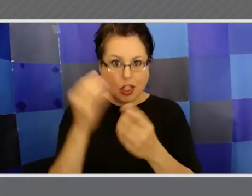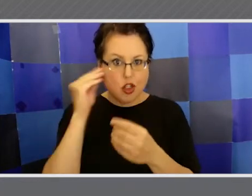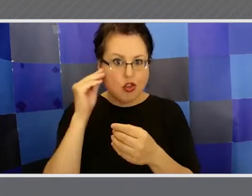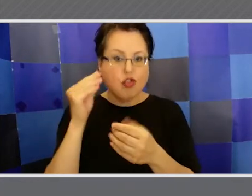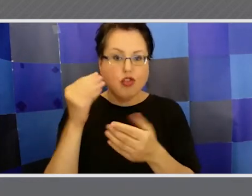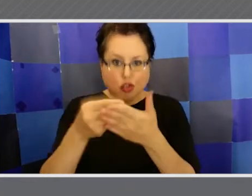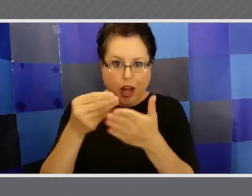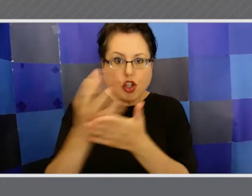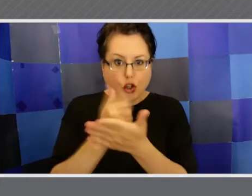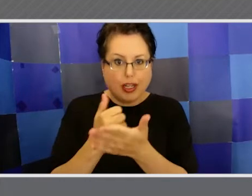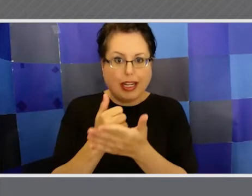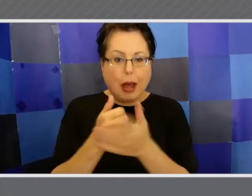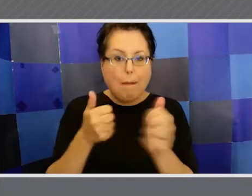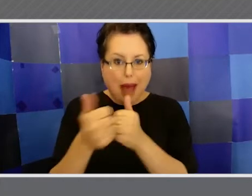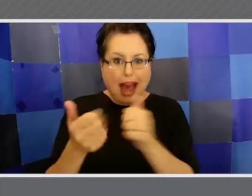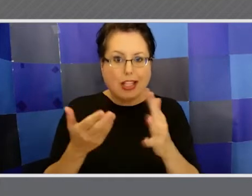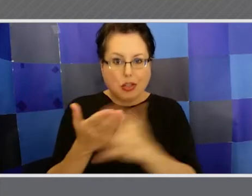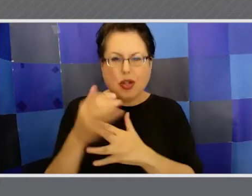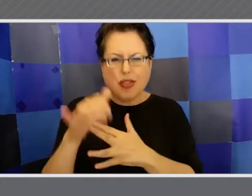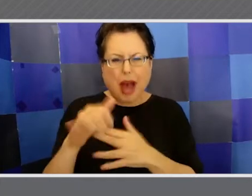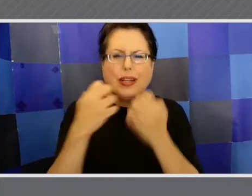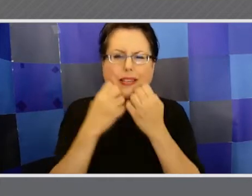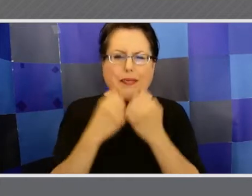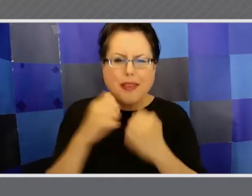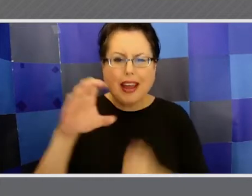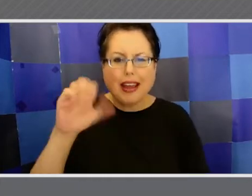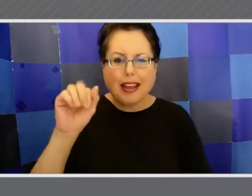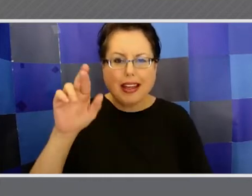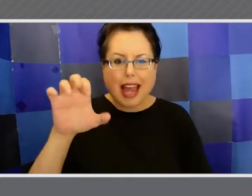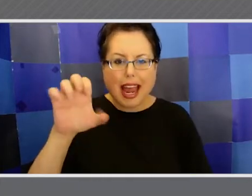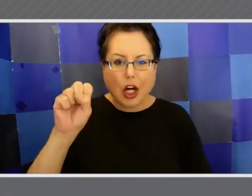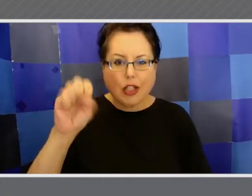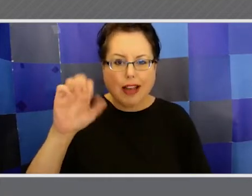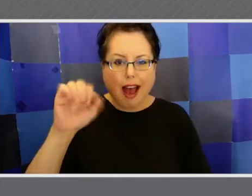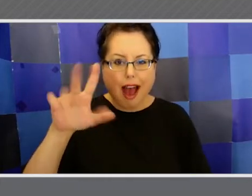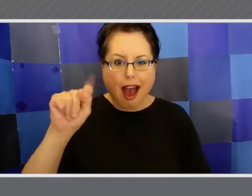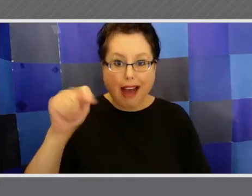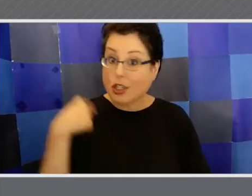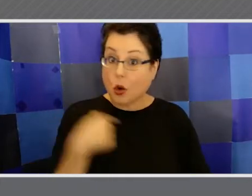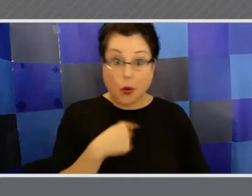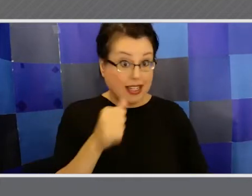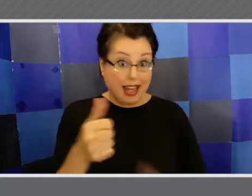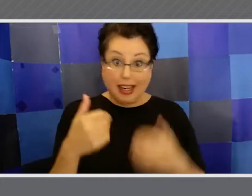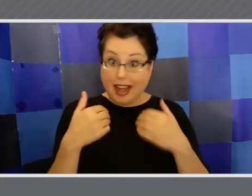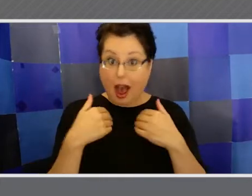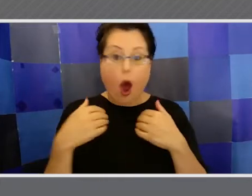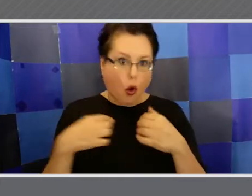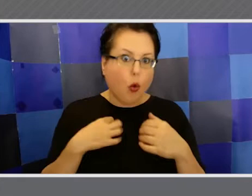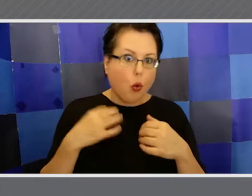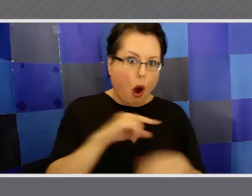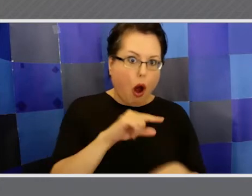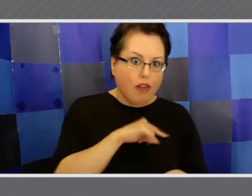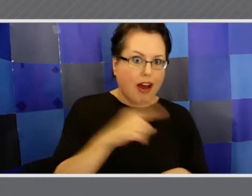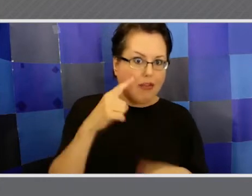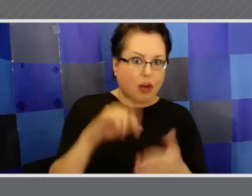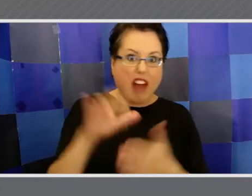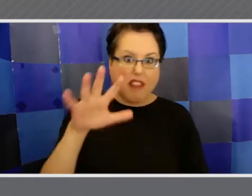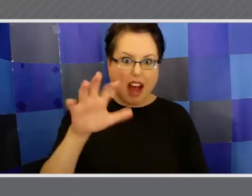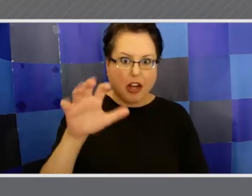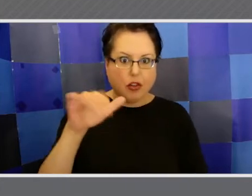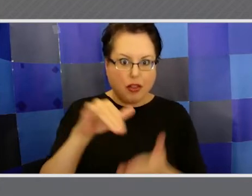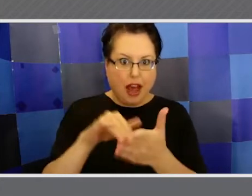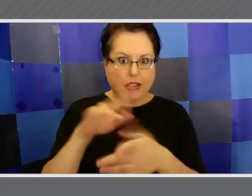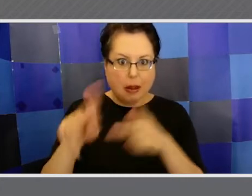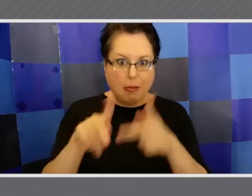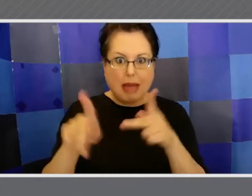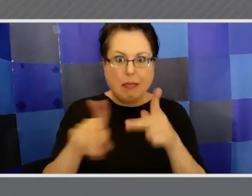actually didn't qualify for direct CARES funding due to our population size. That eligibility was 500,000. But we did receive money from